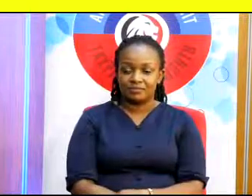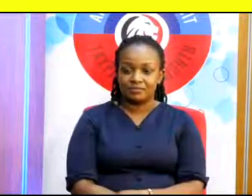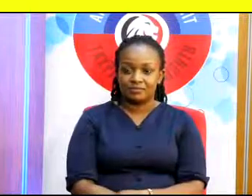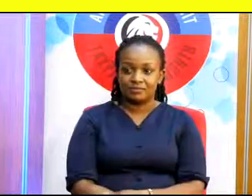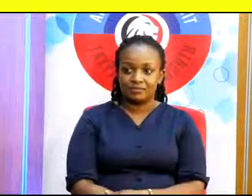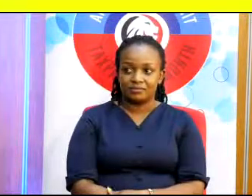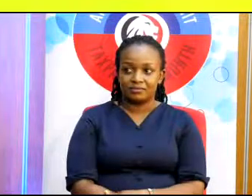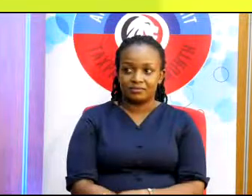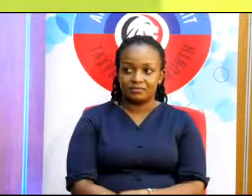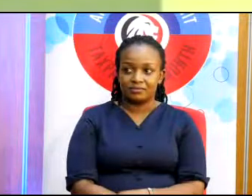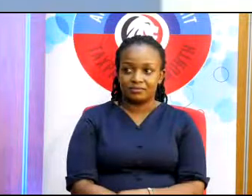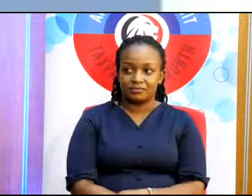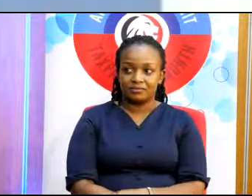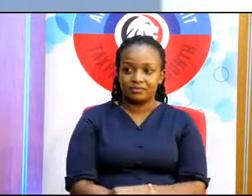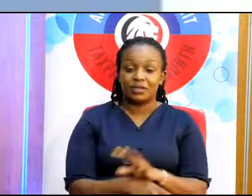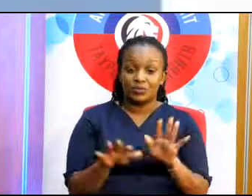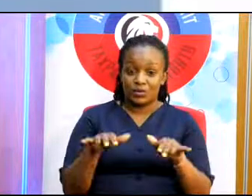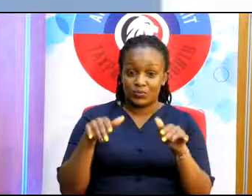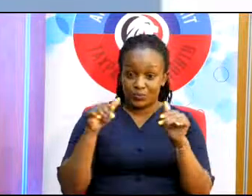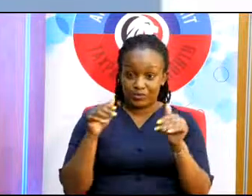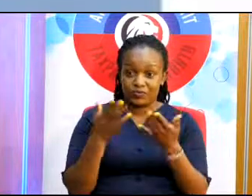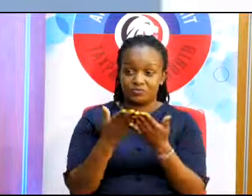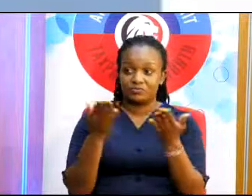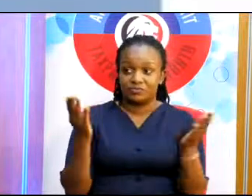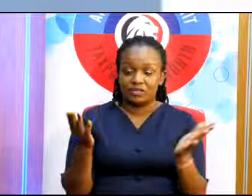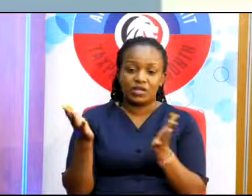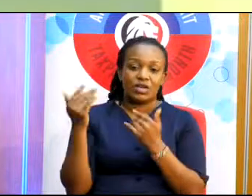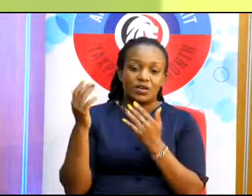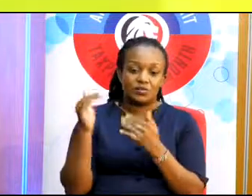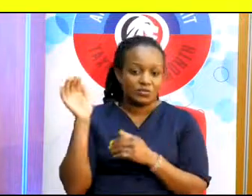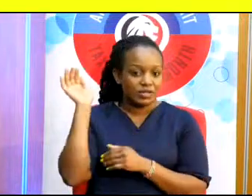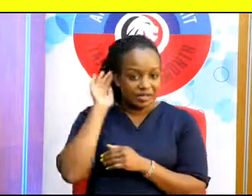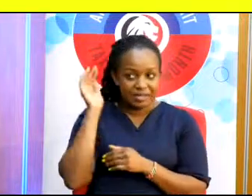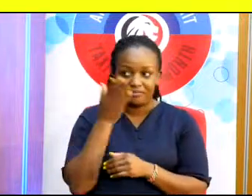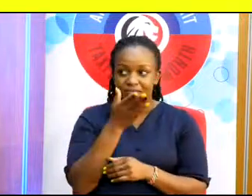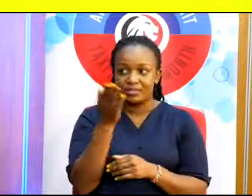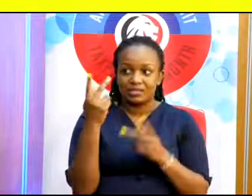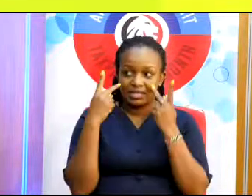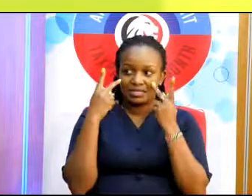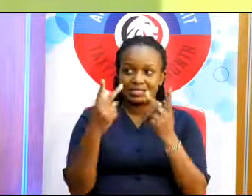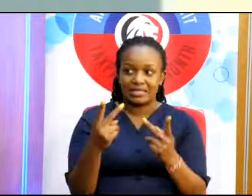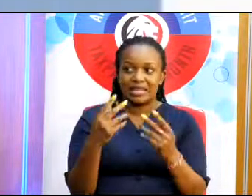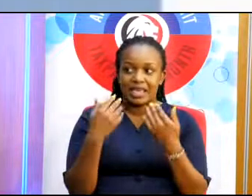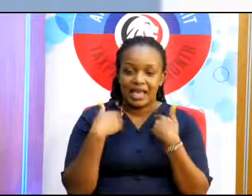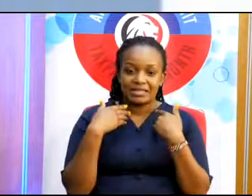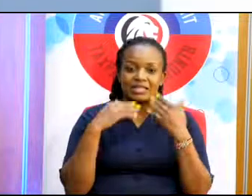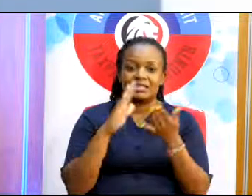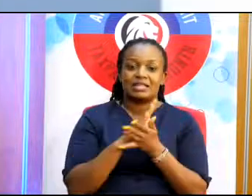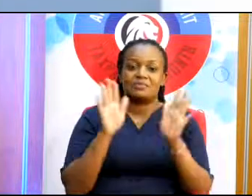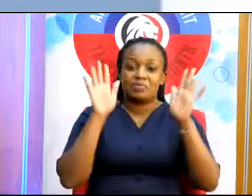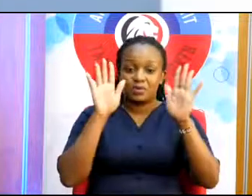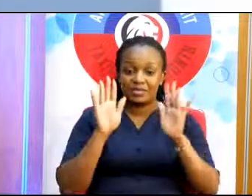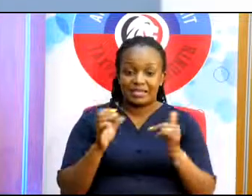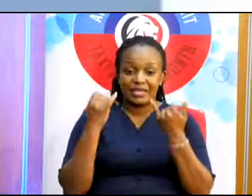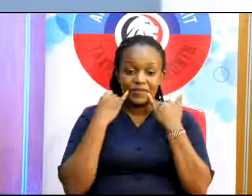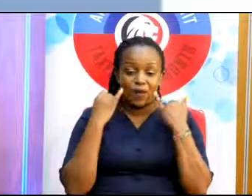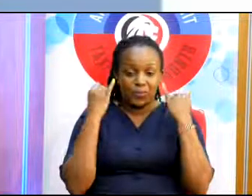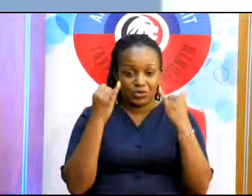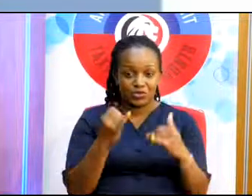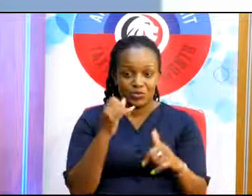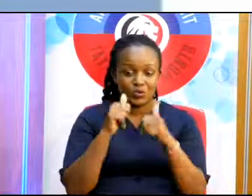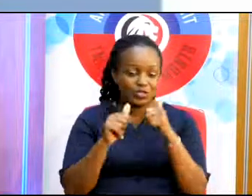All right, let's sort him out. We definitely are looking forward to hearing that. You can see some of his slides. There's some important information that we will